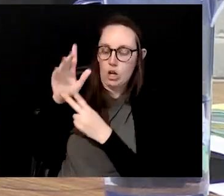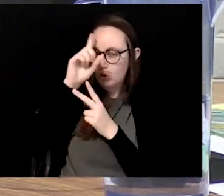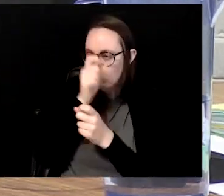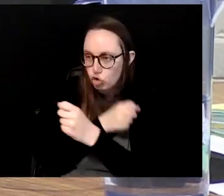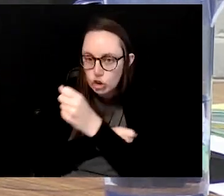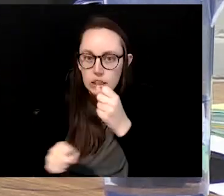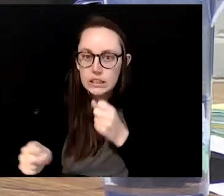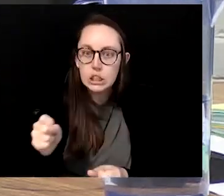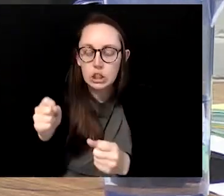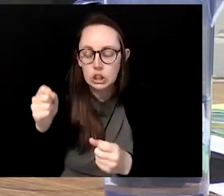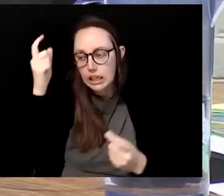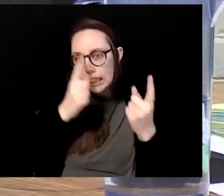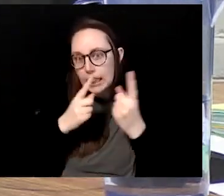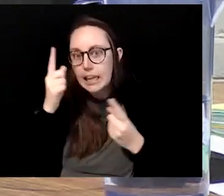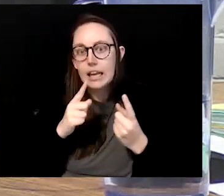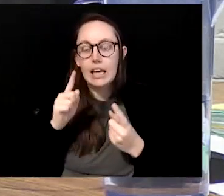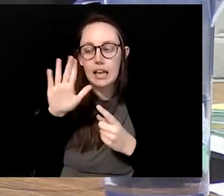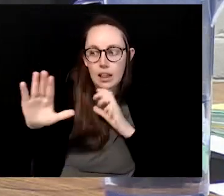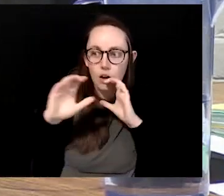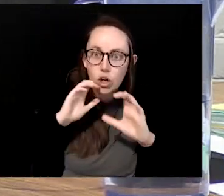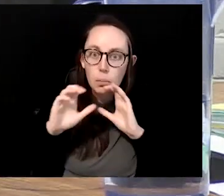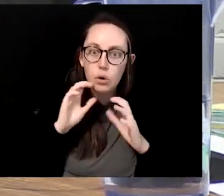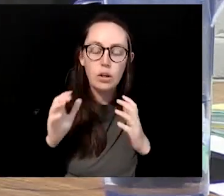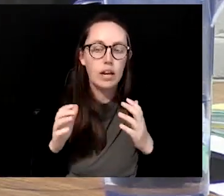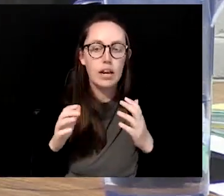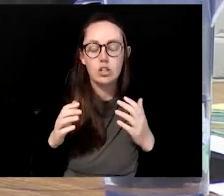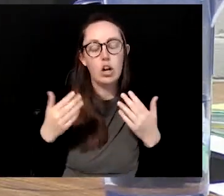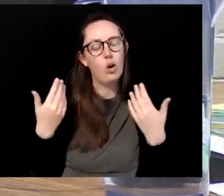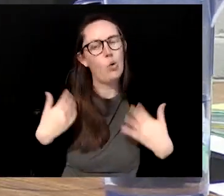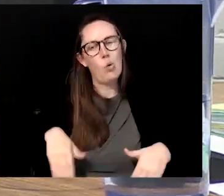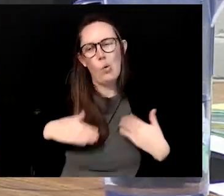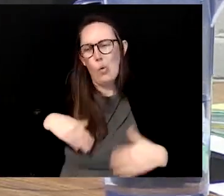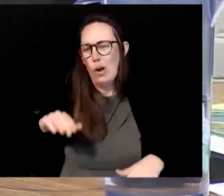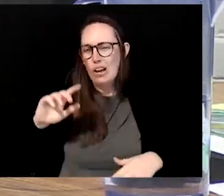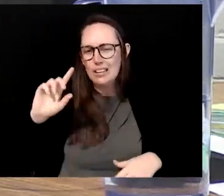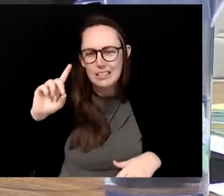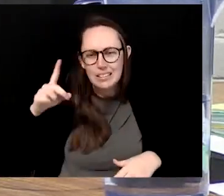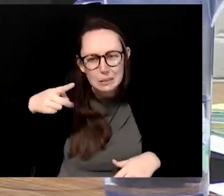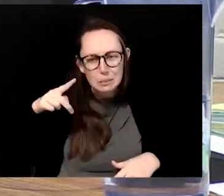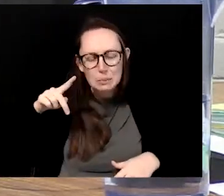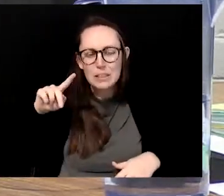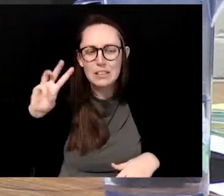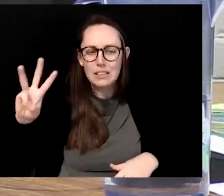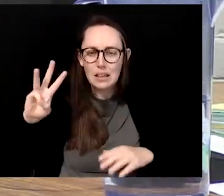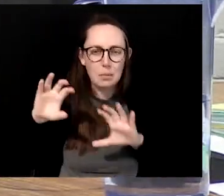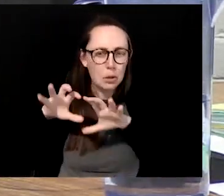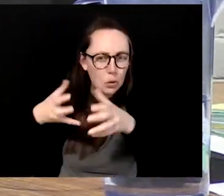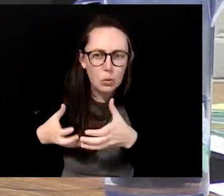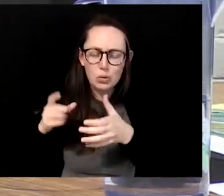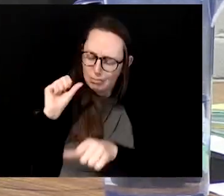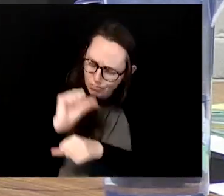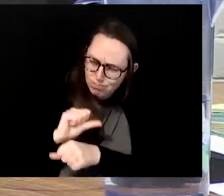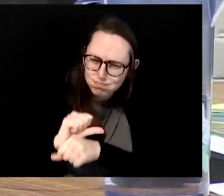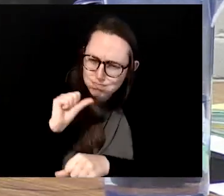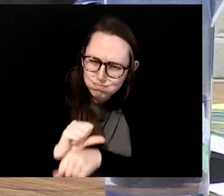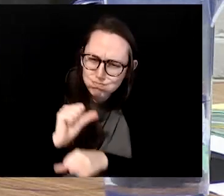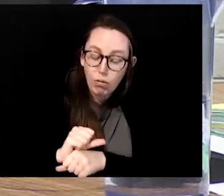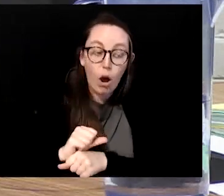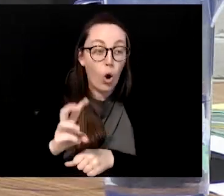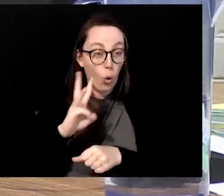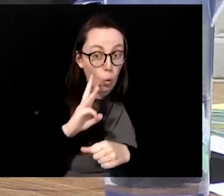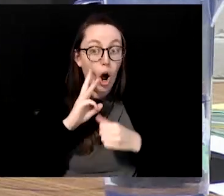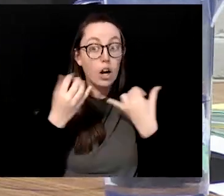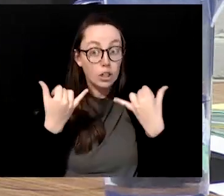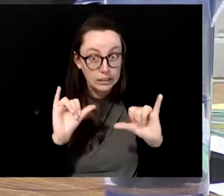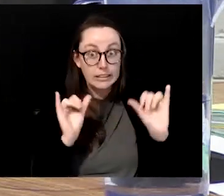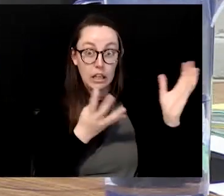the DPW Crews did on clearing the roads keeping the water running with no electricity and helping people out generally